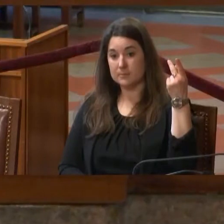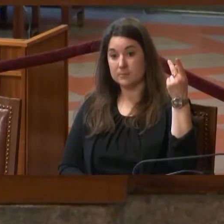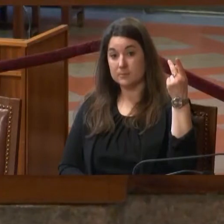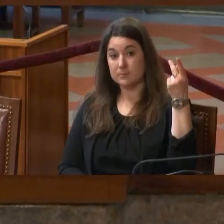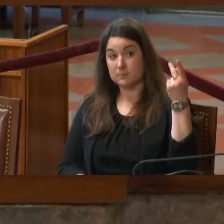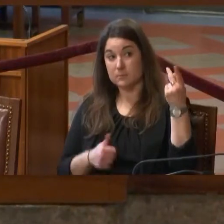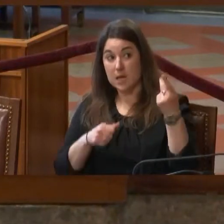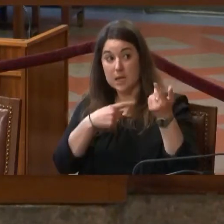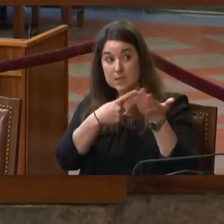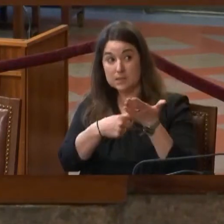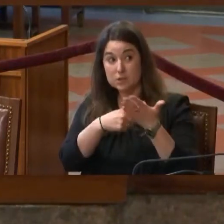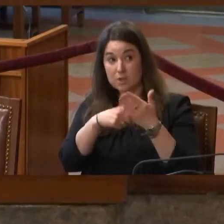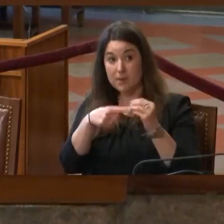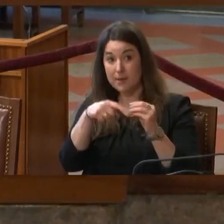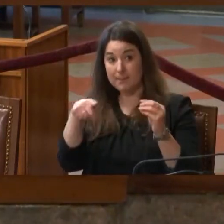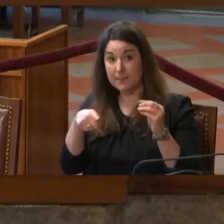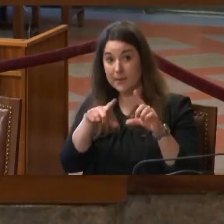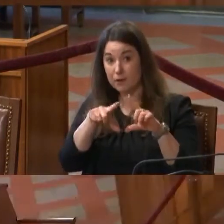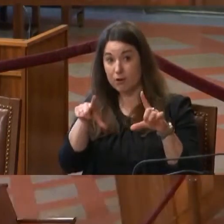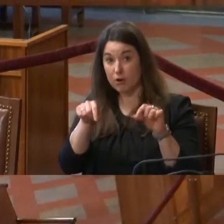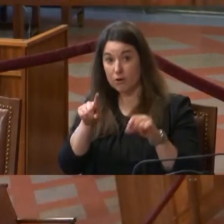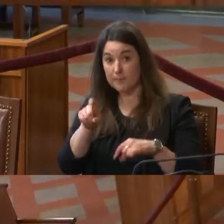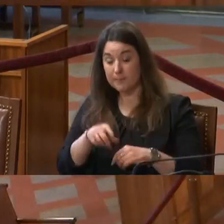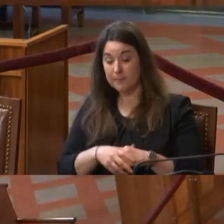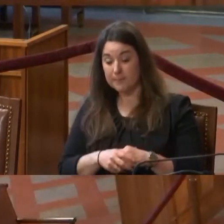Second. Any discussion on the P cards?